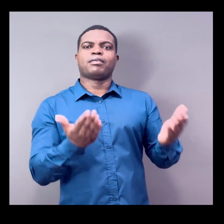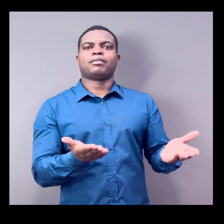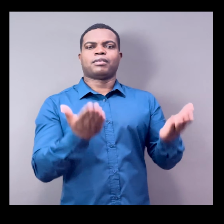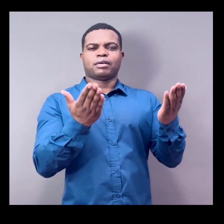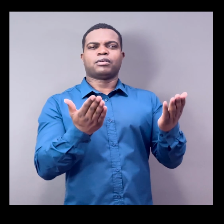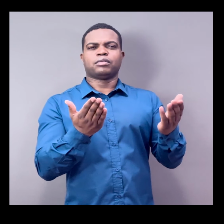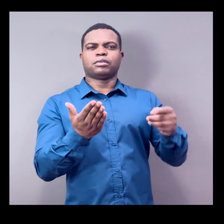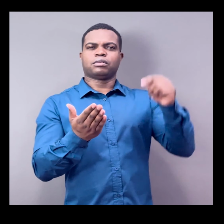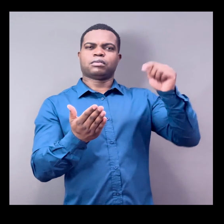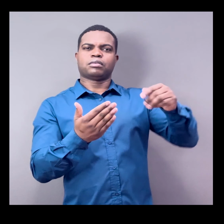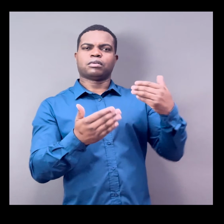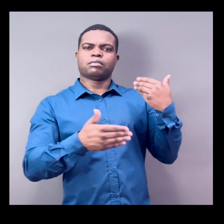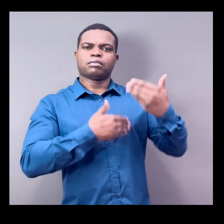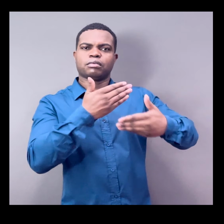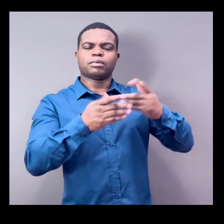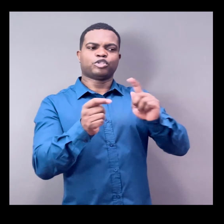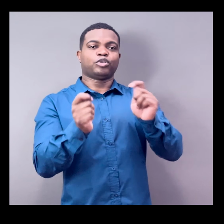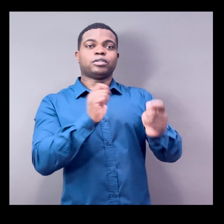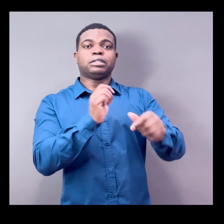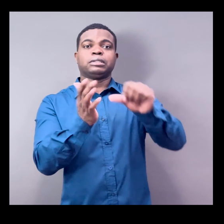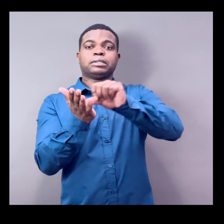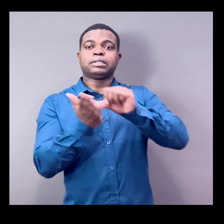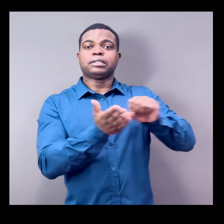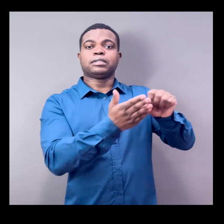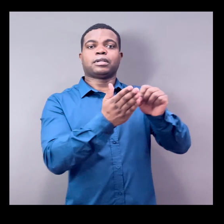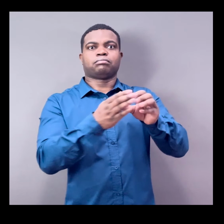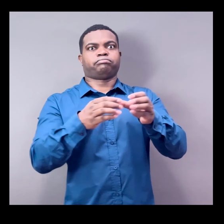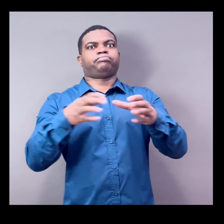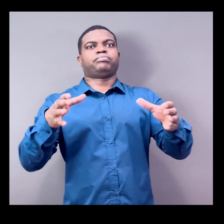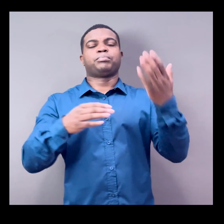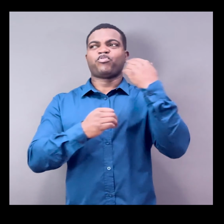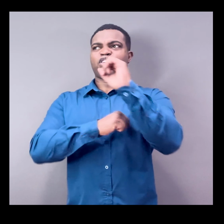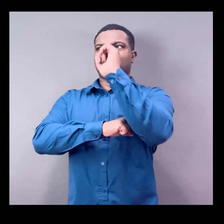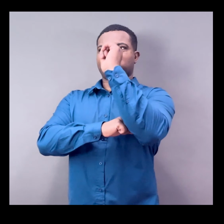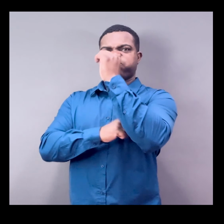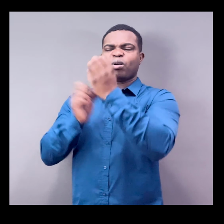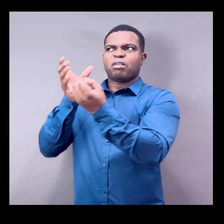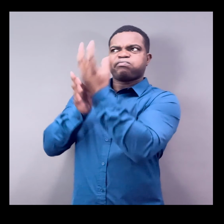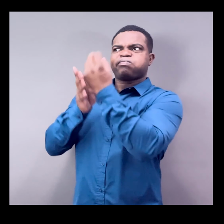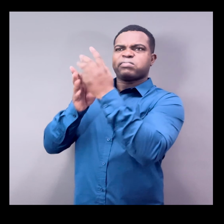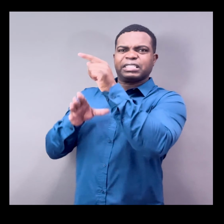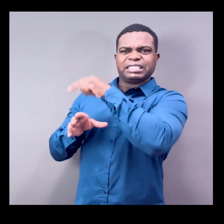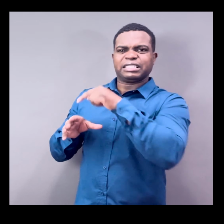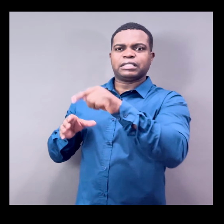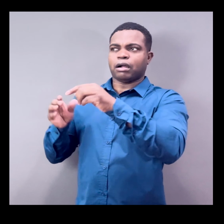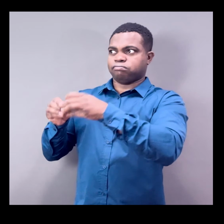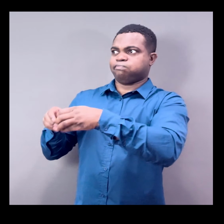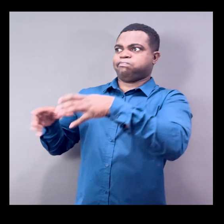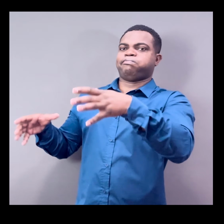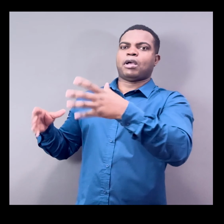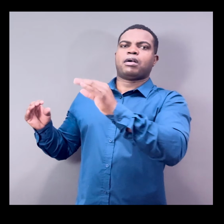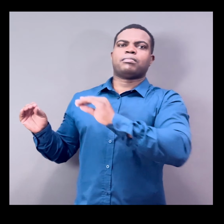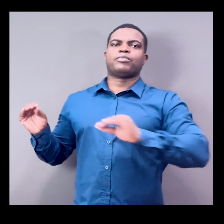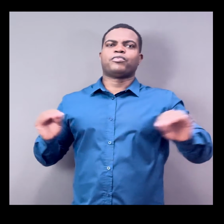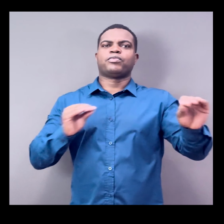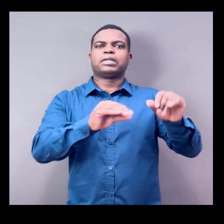is high growth of industrial cities, there's a high growth of